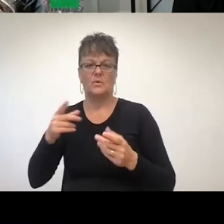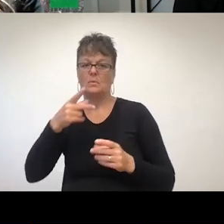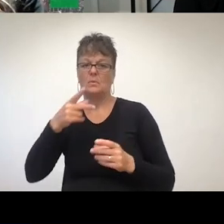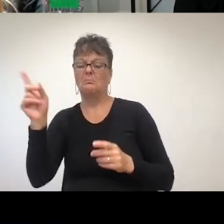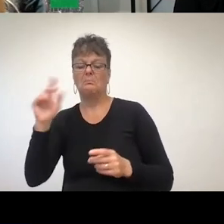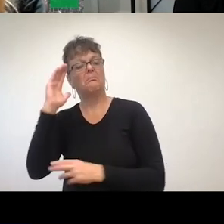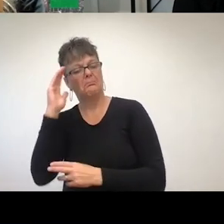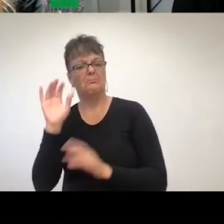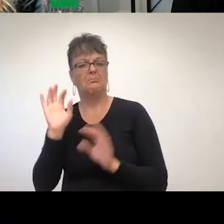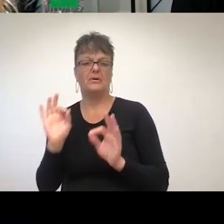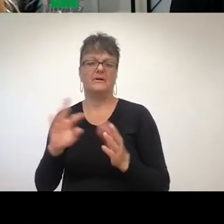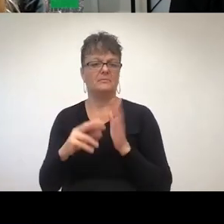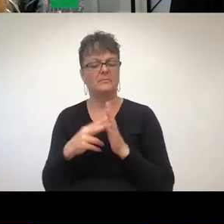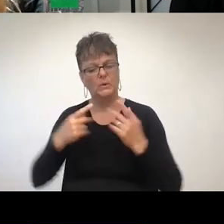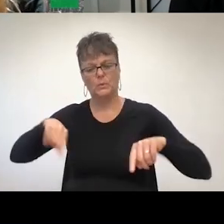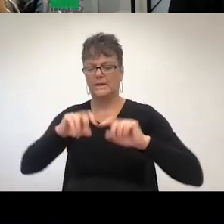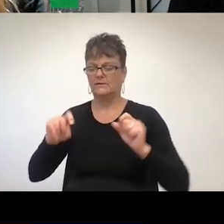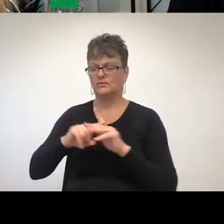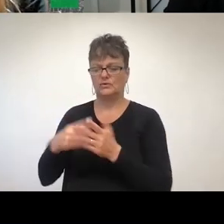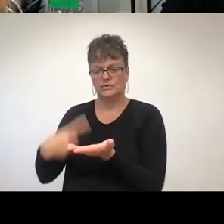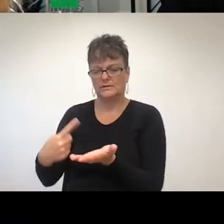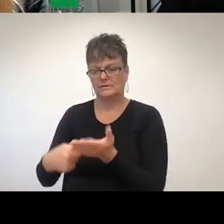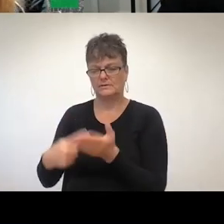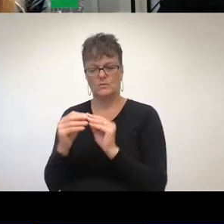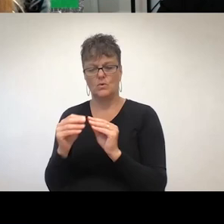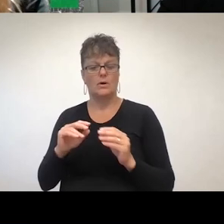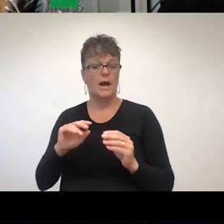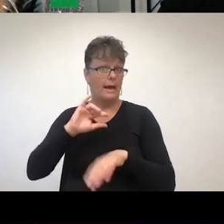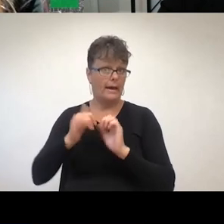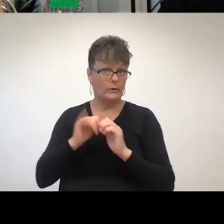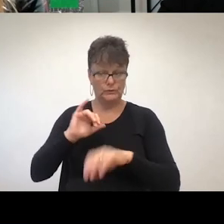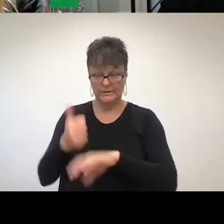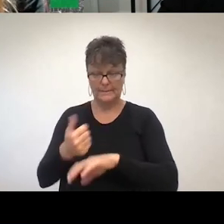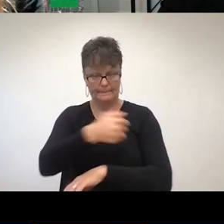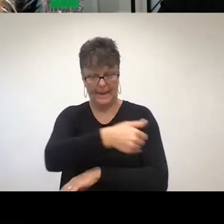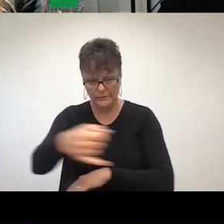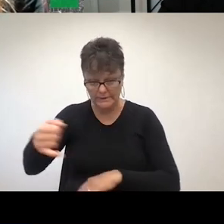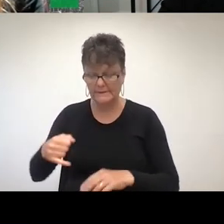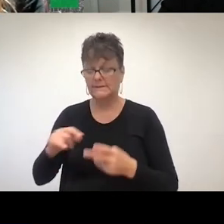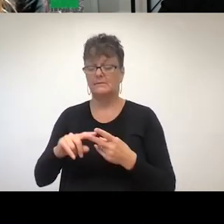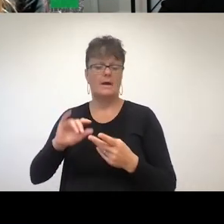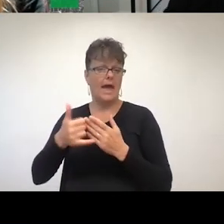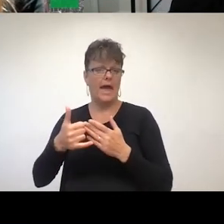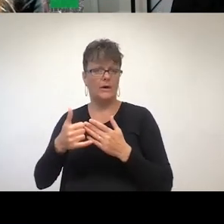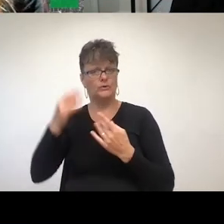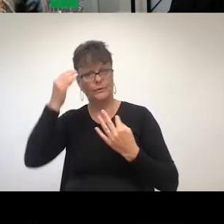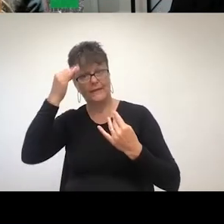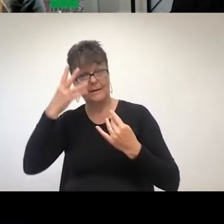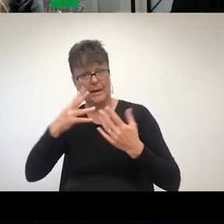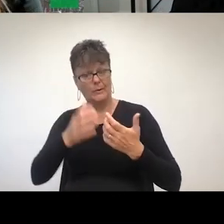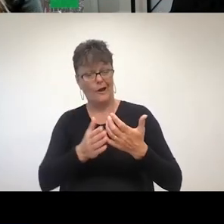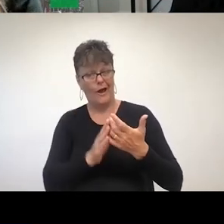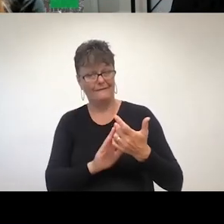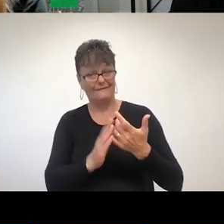think about, making space for setting those boundaries, for subtracting, for rest. And so I think that's something we can all think about, the impact of our